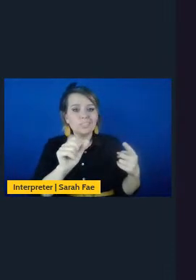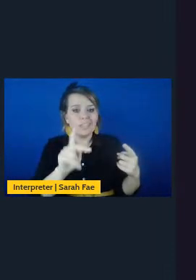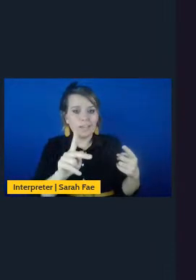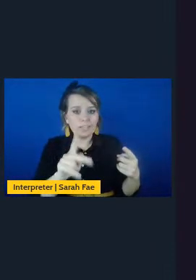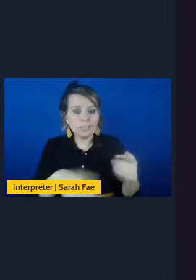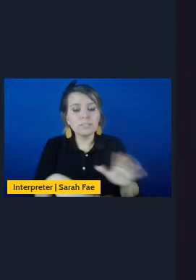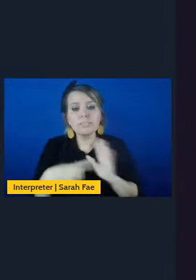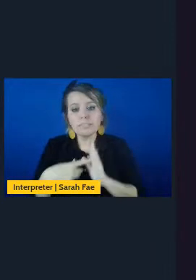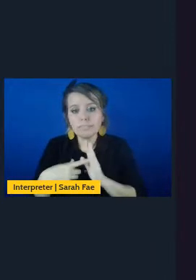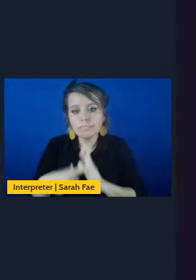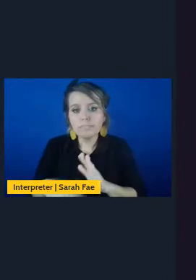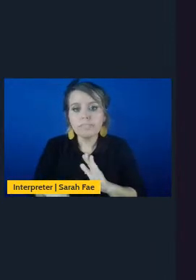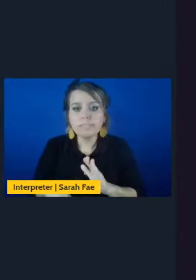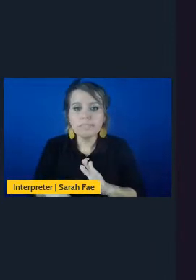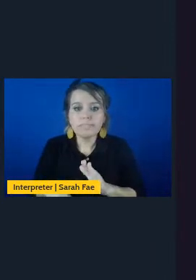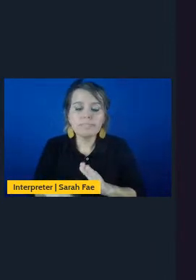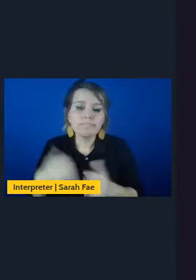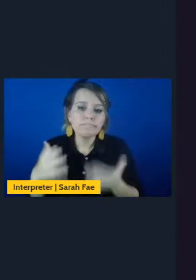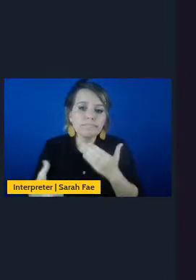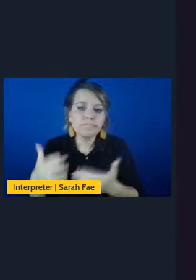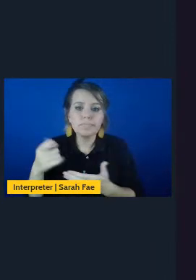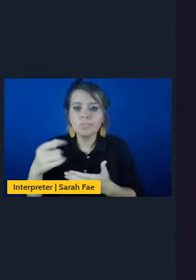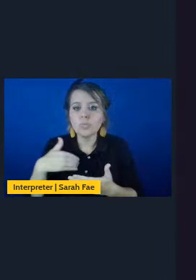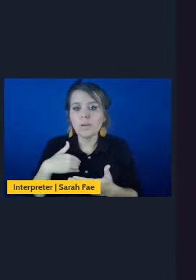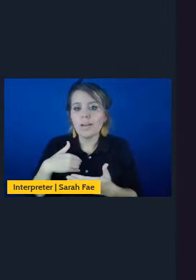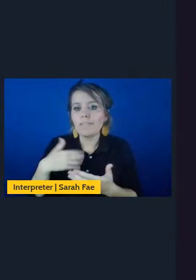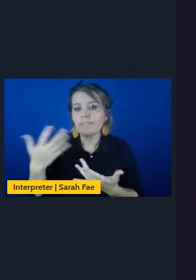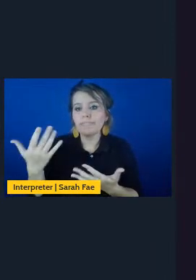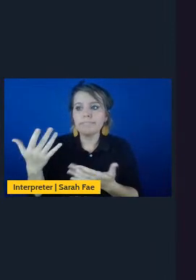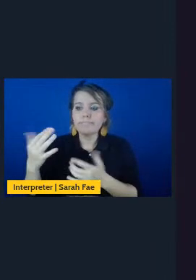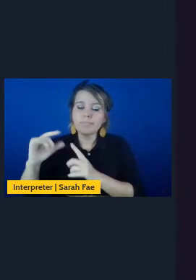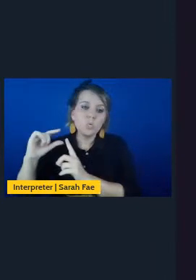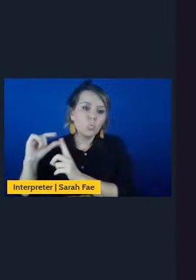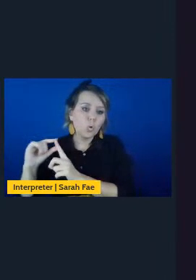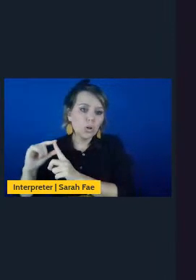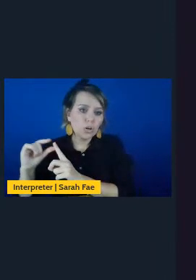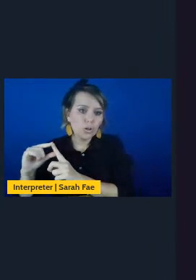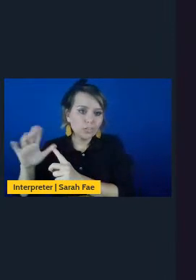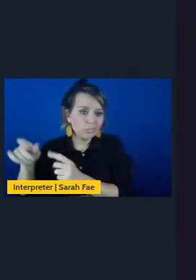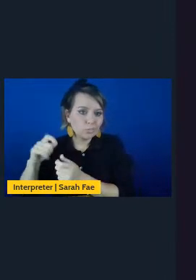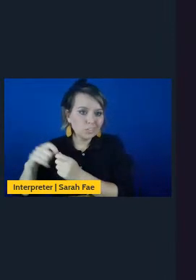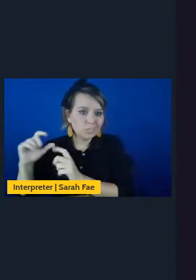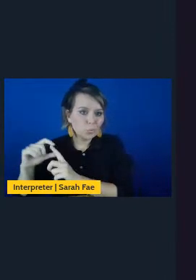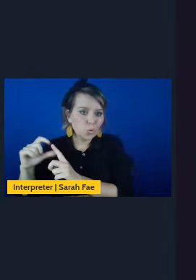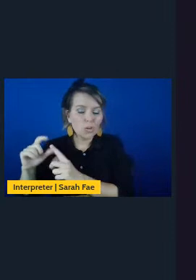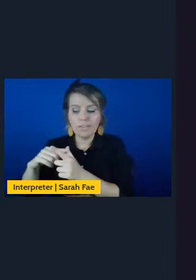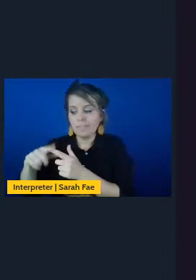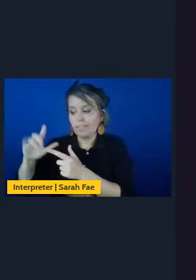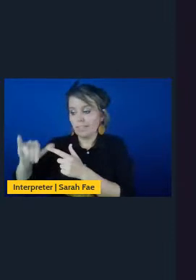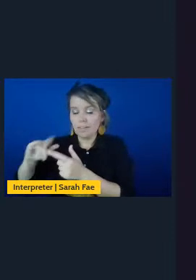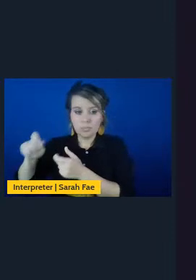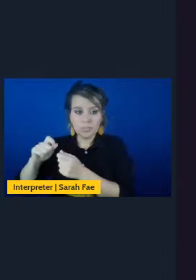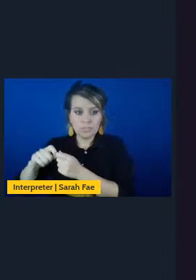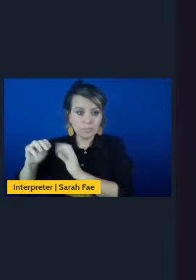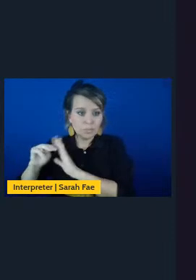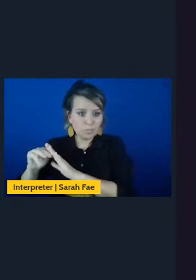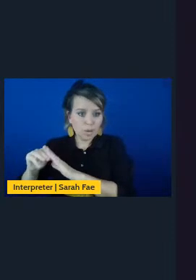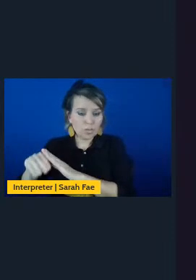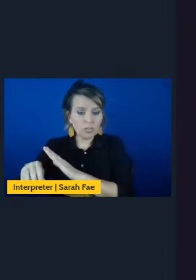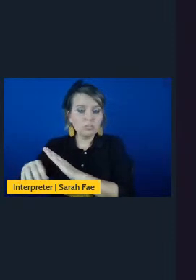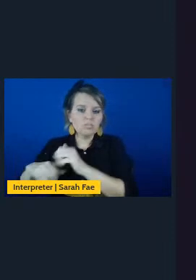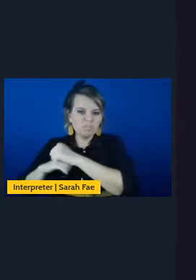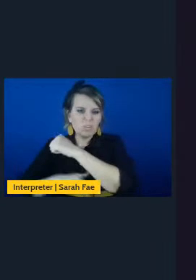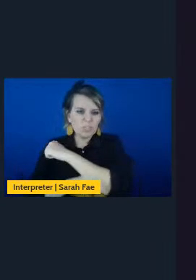models being trained on Wikipedias of the world. And that particular model, also known as the foundation